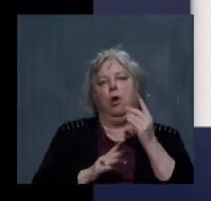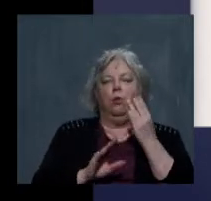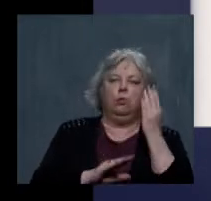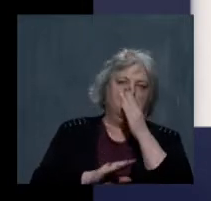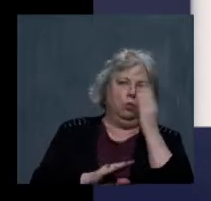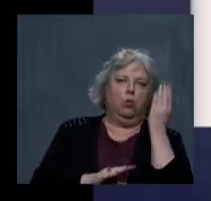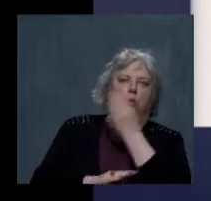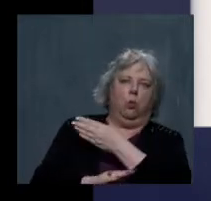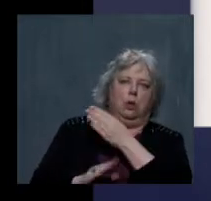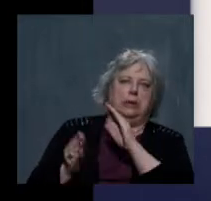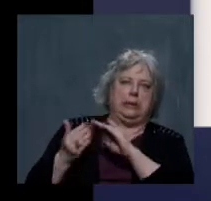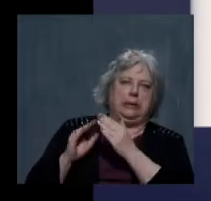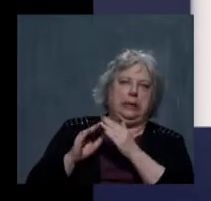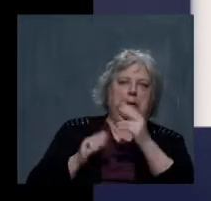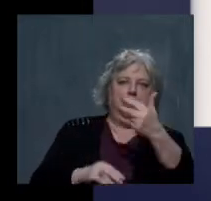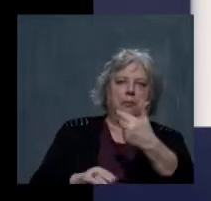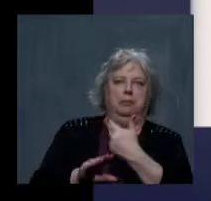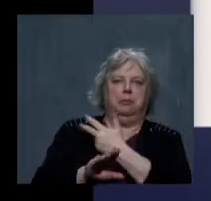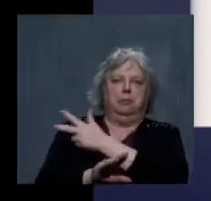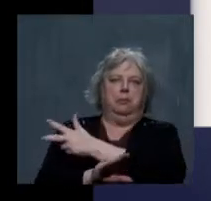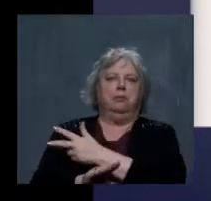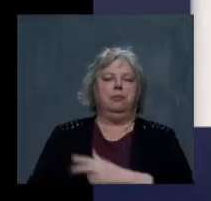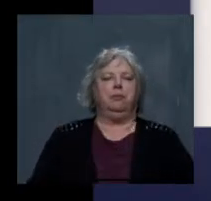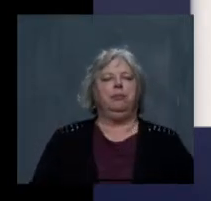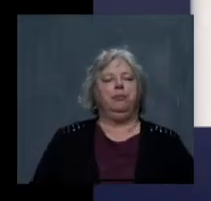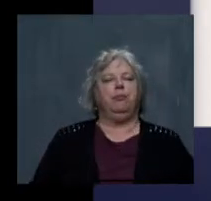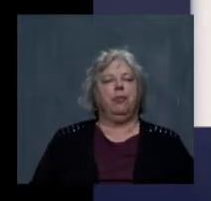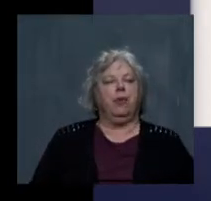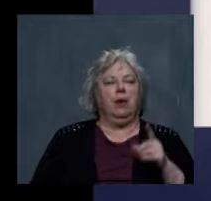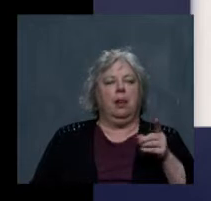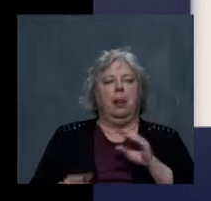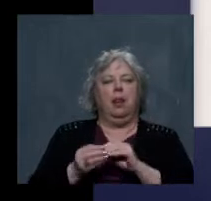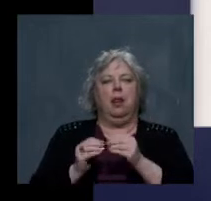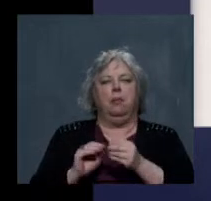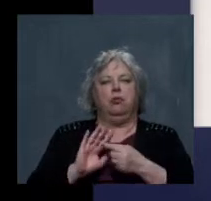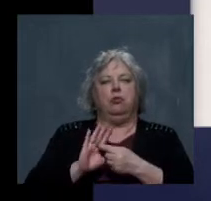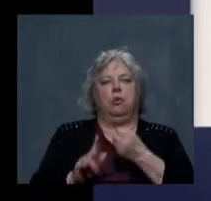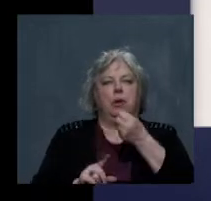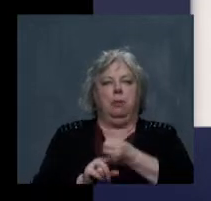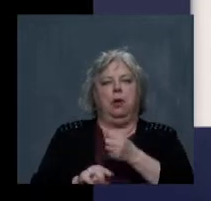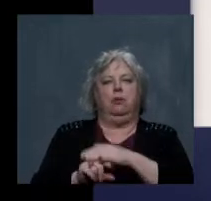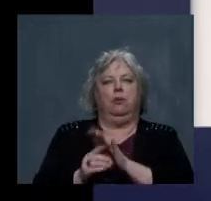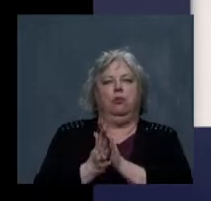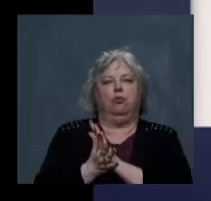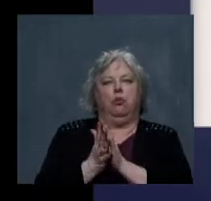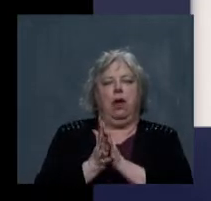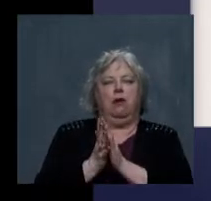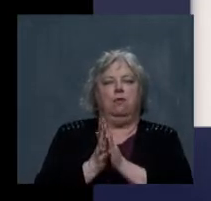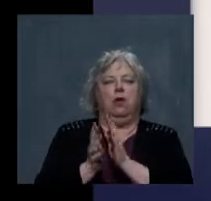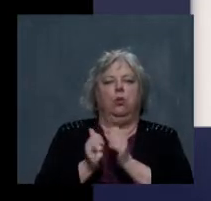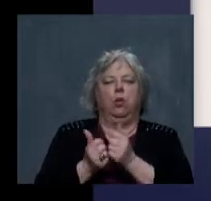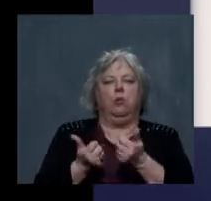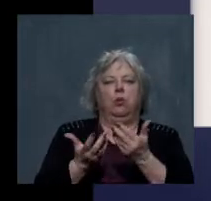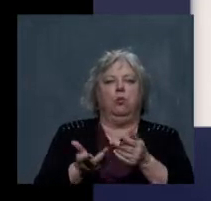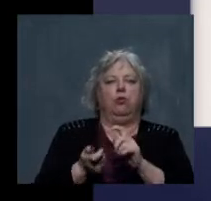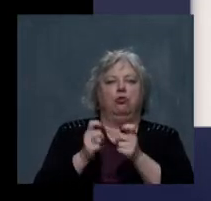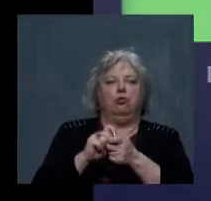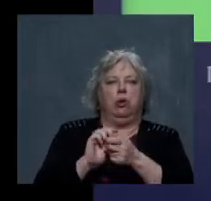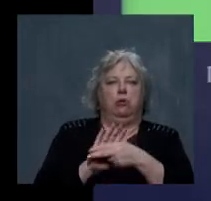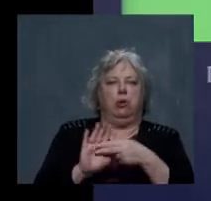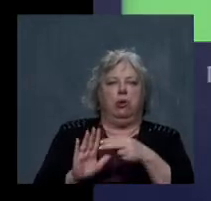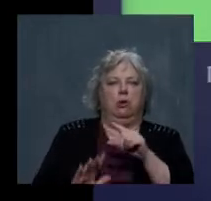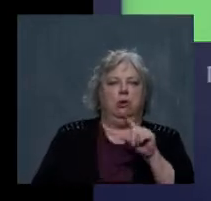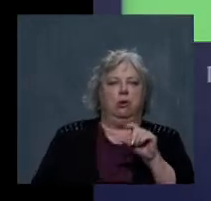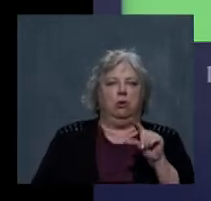So these numbers, show how the traffic volume is going to increase with the proposed zoning. Next